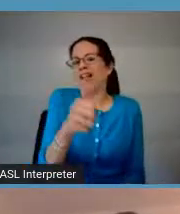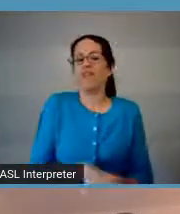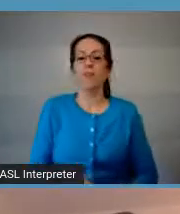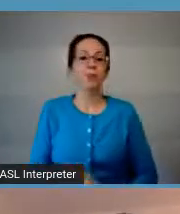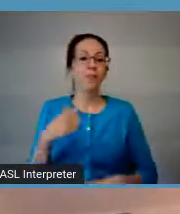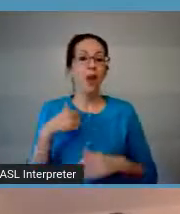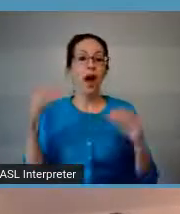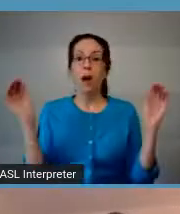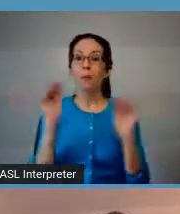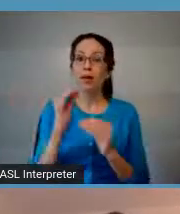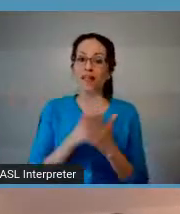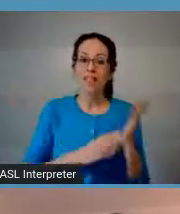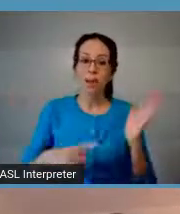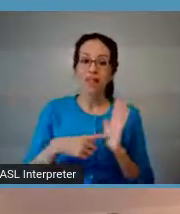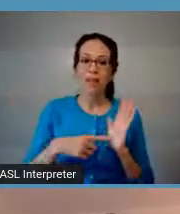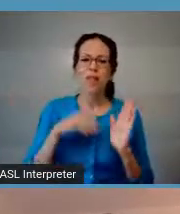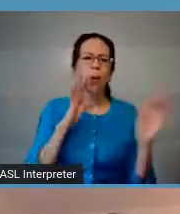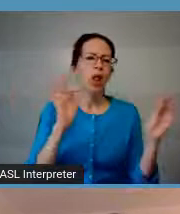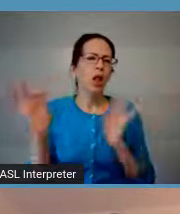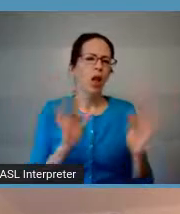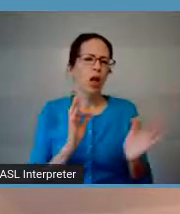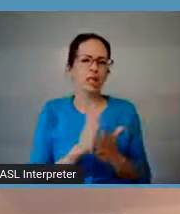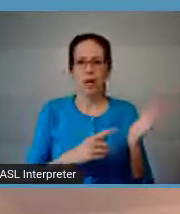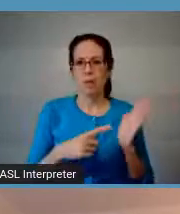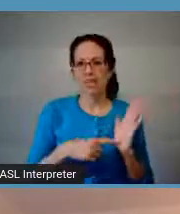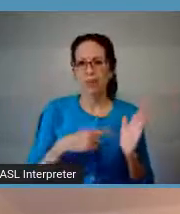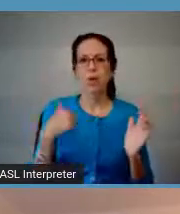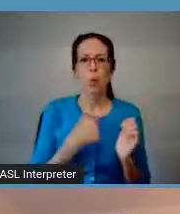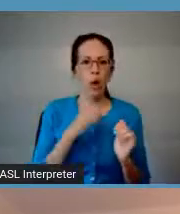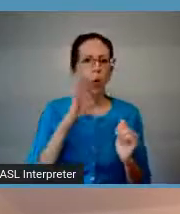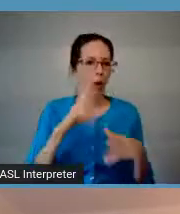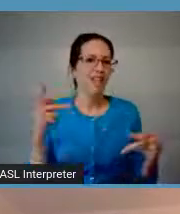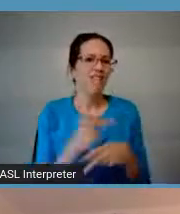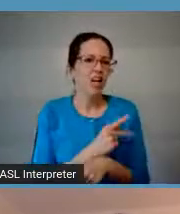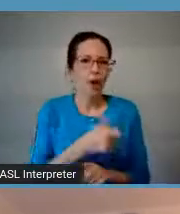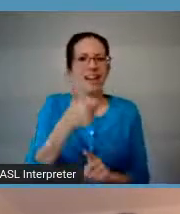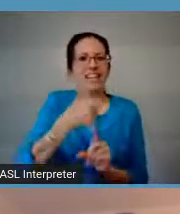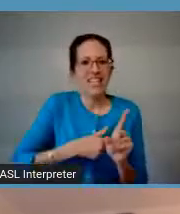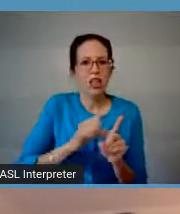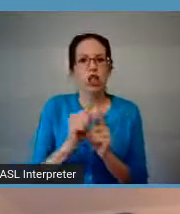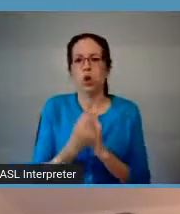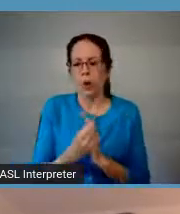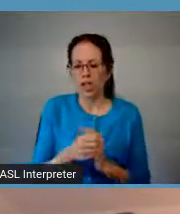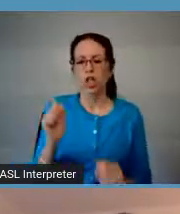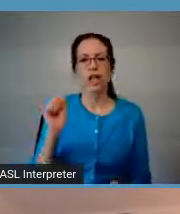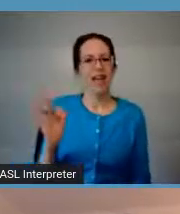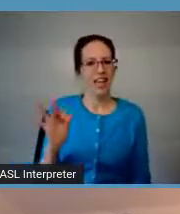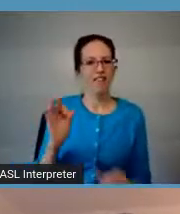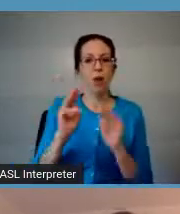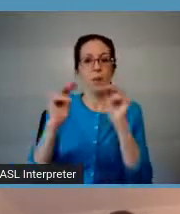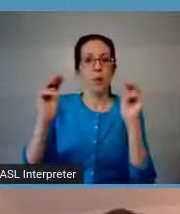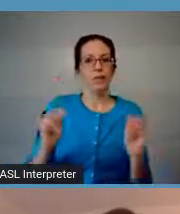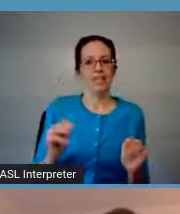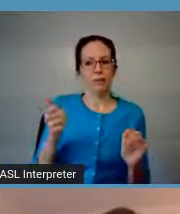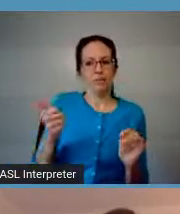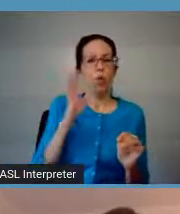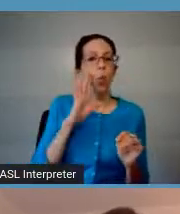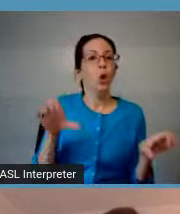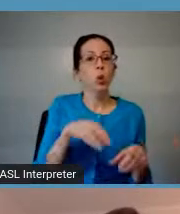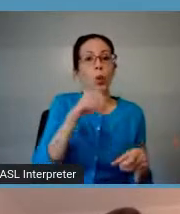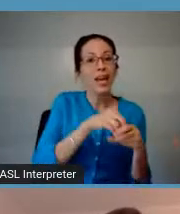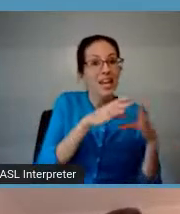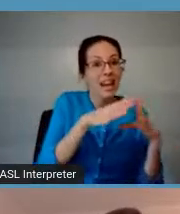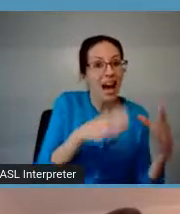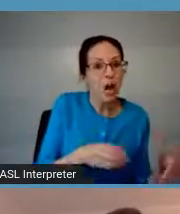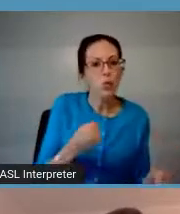examples. I'll walk through some examples. We'll figure out in each case whether the museum in question might want to do this in-house or might want